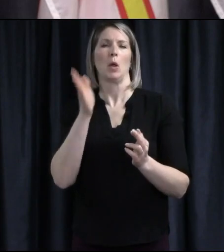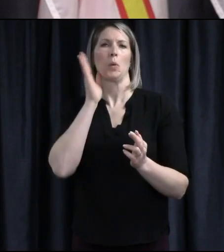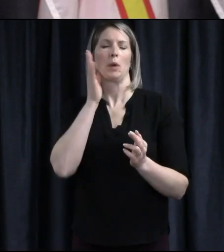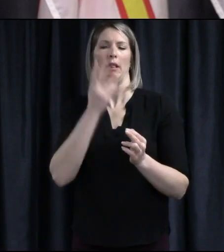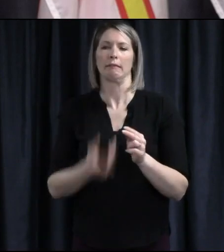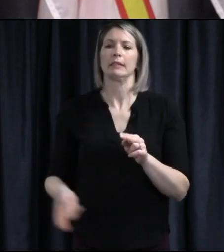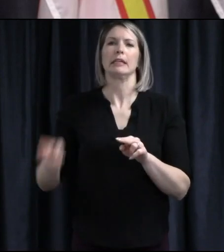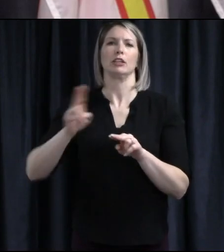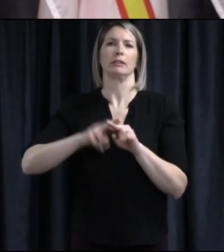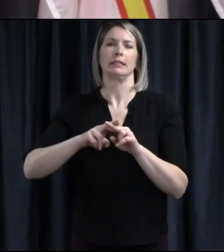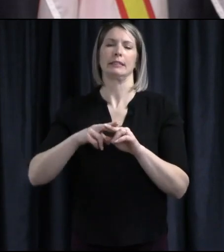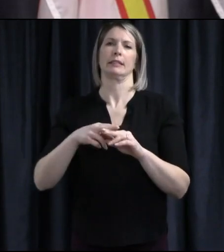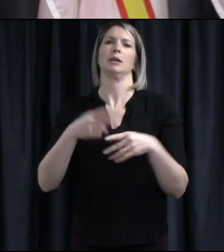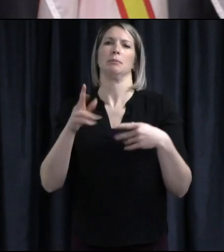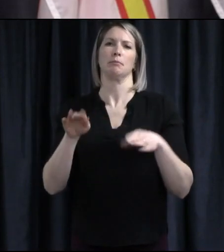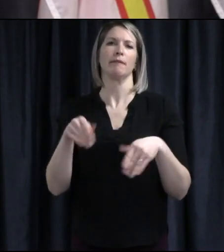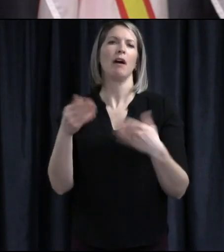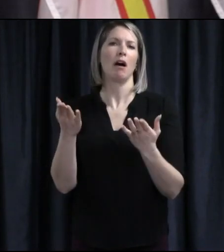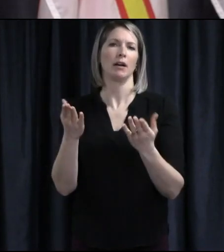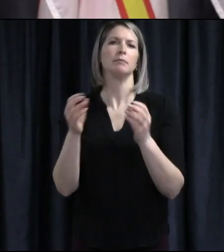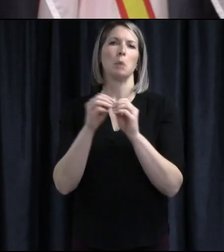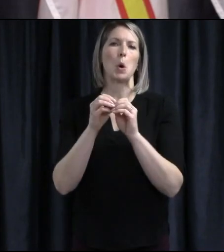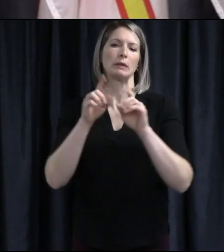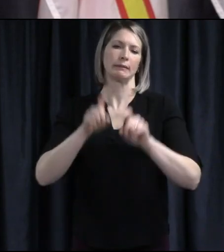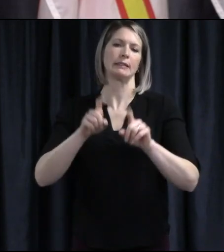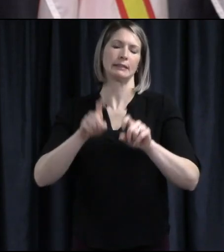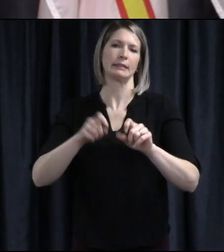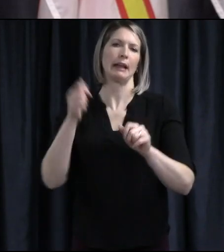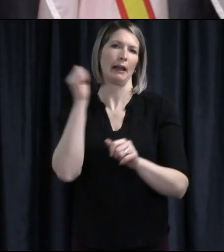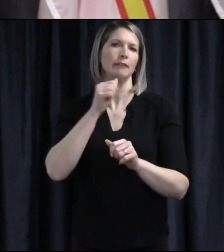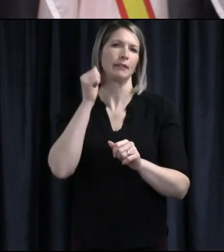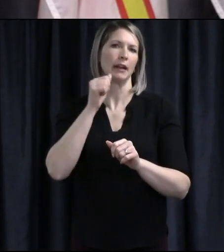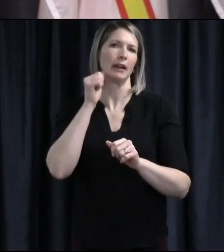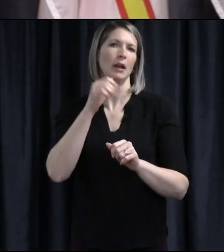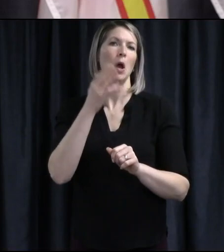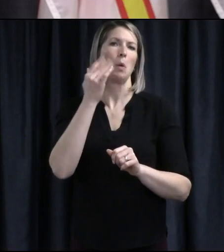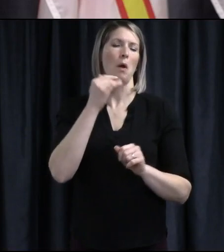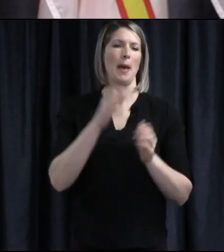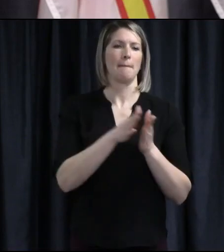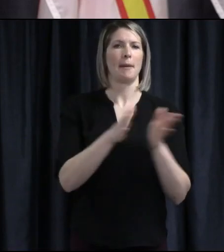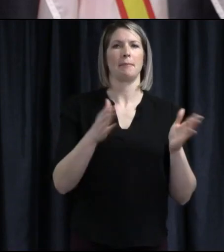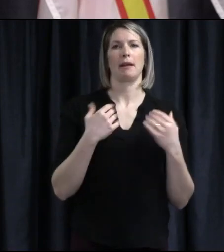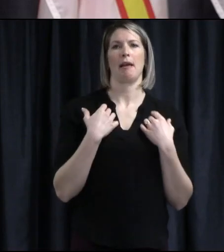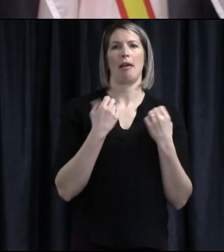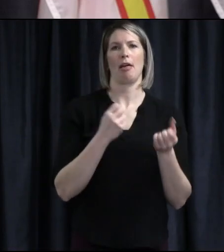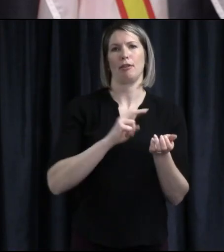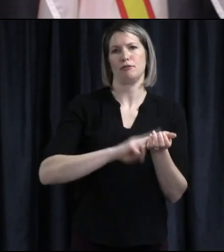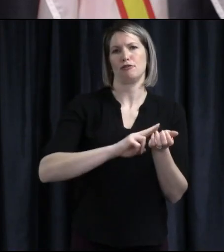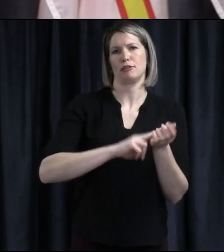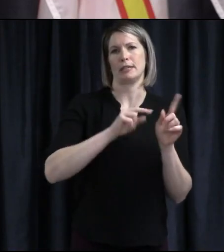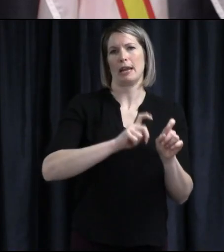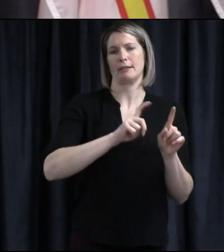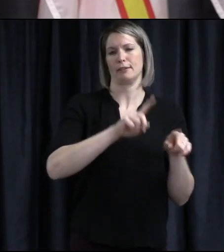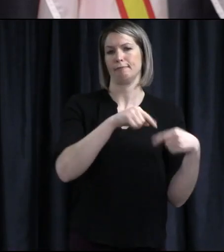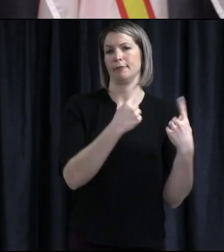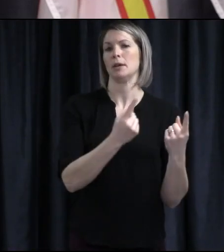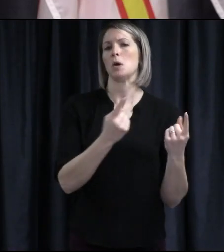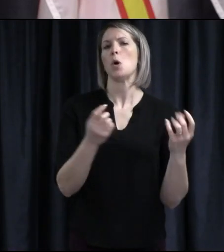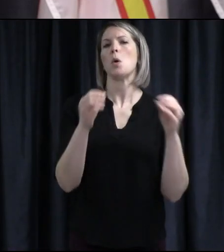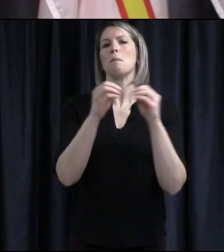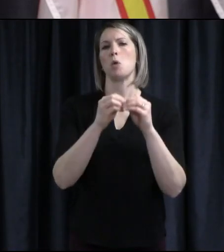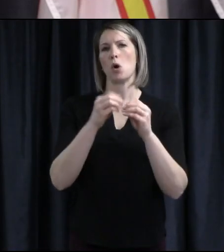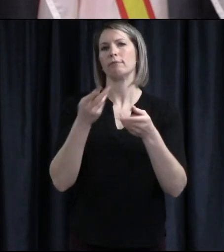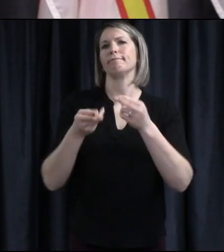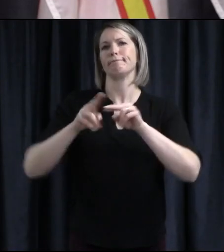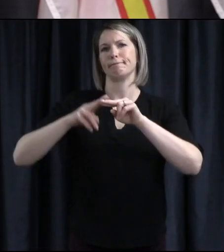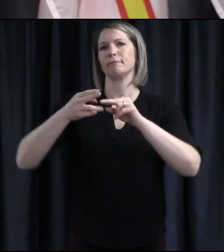more than what we have been doing with our public health nursing testing up to this point